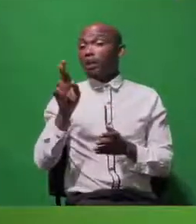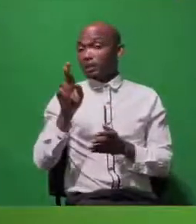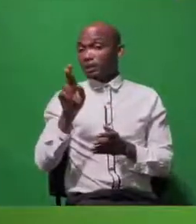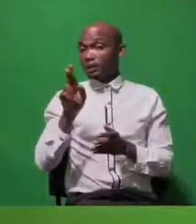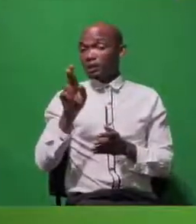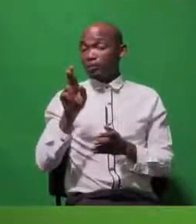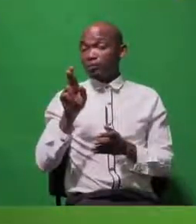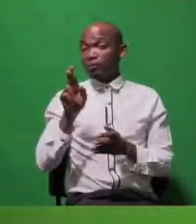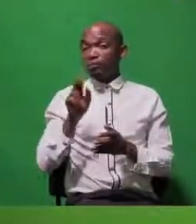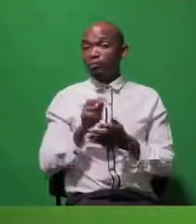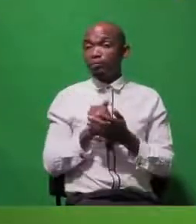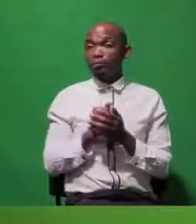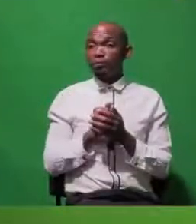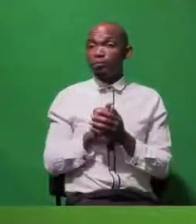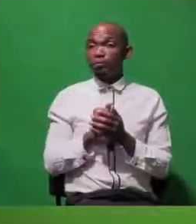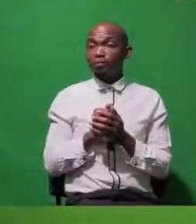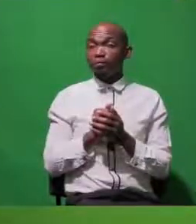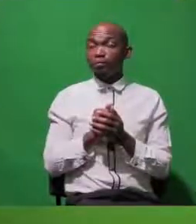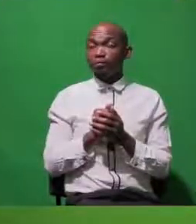triangle